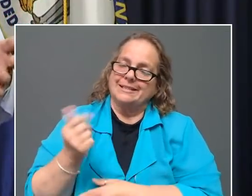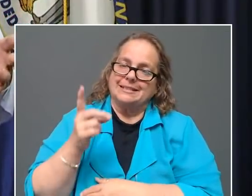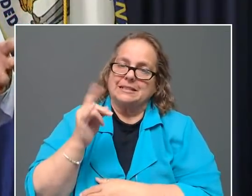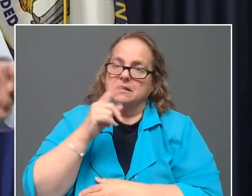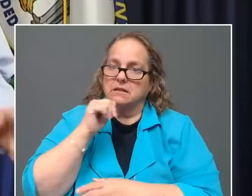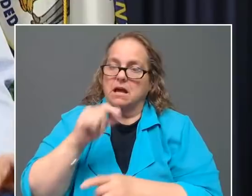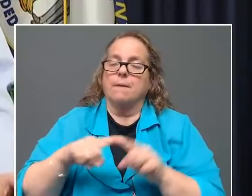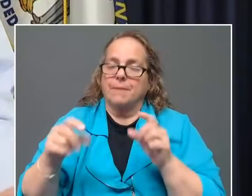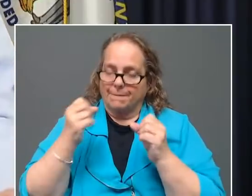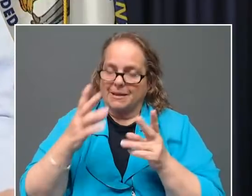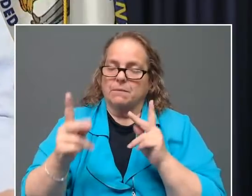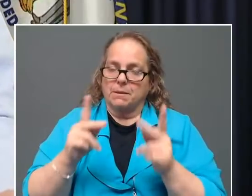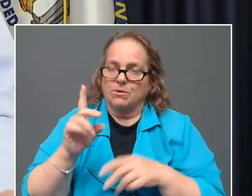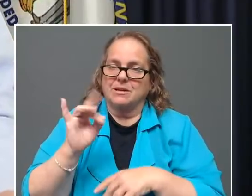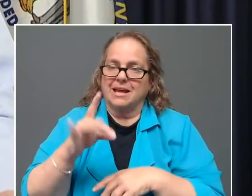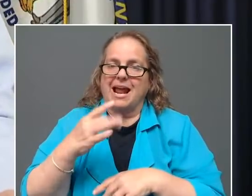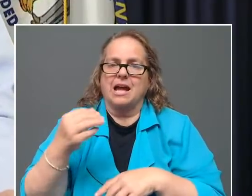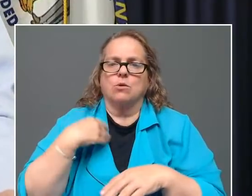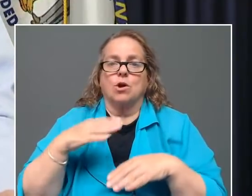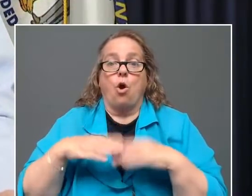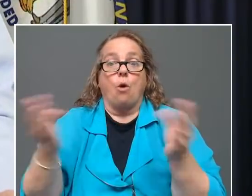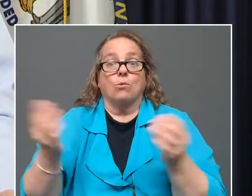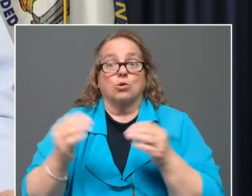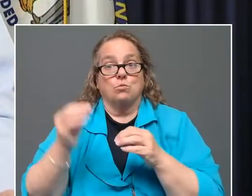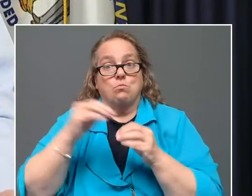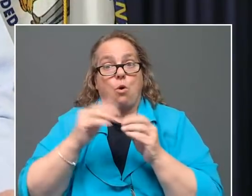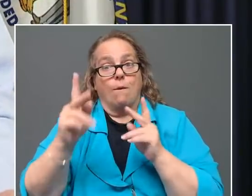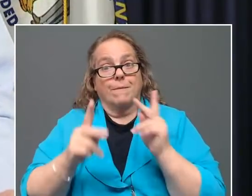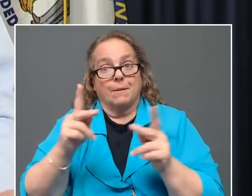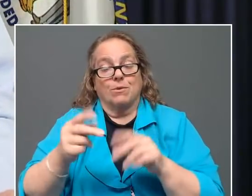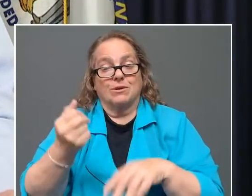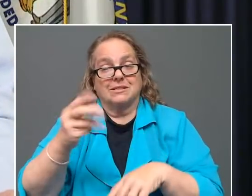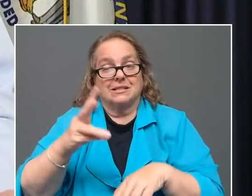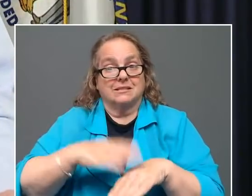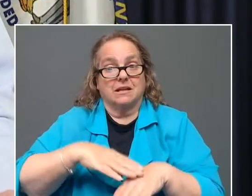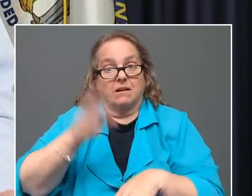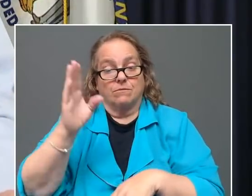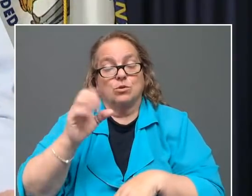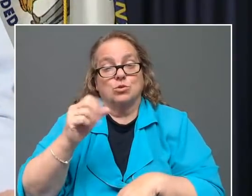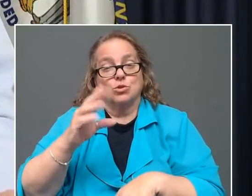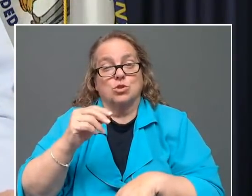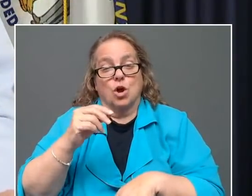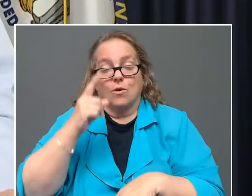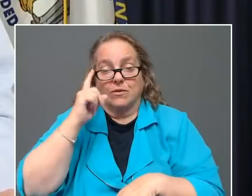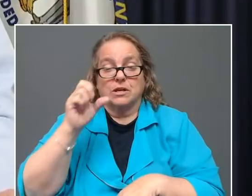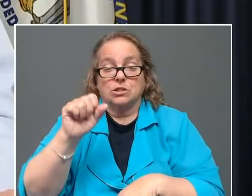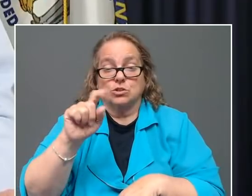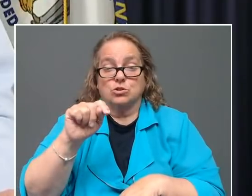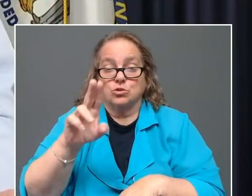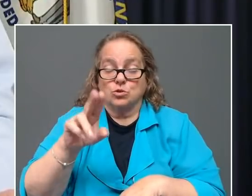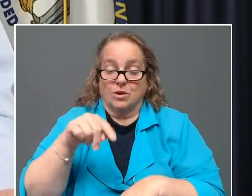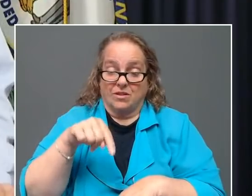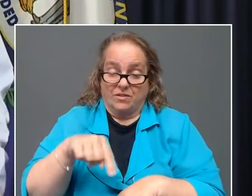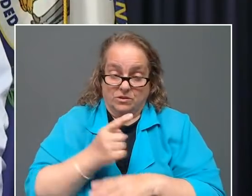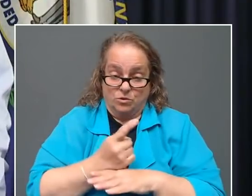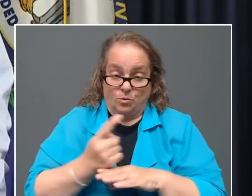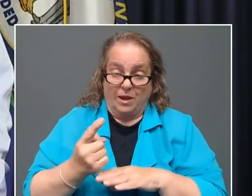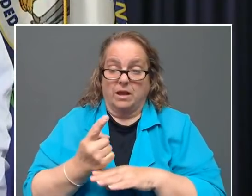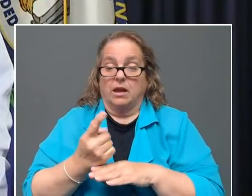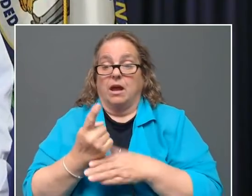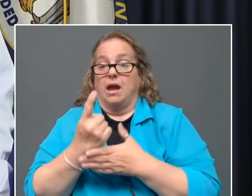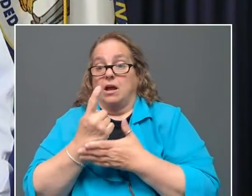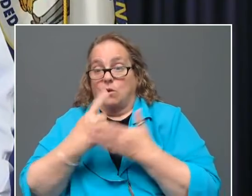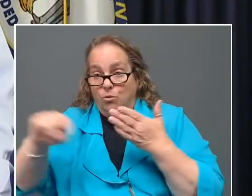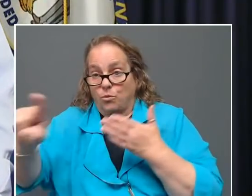So, Stu, I think looking this next week and the week after, really in 14 days, we're going to be able to tell whether we've hit